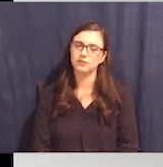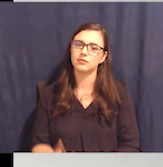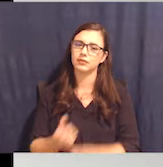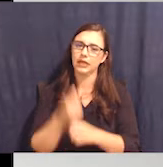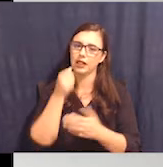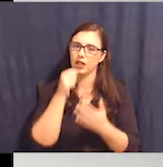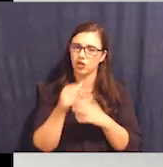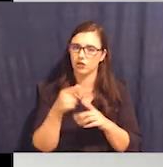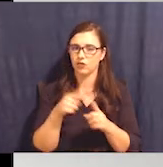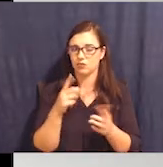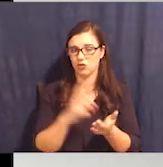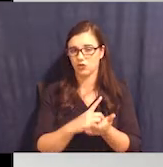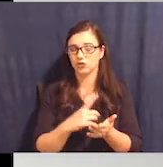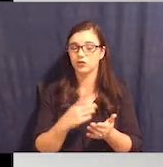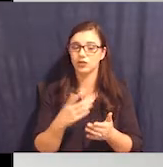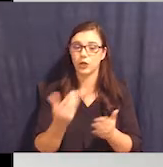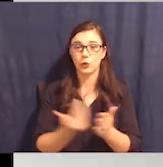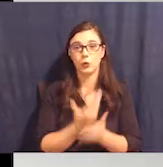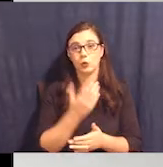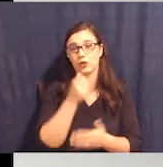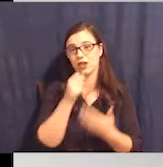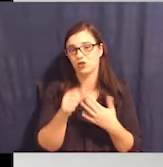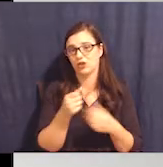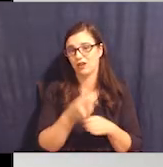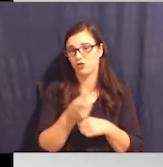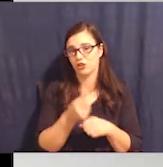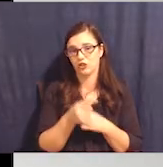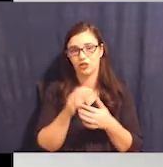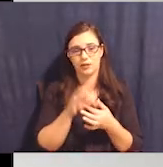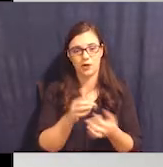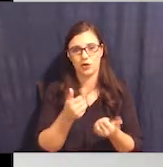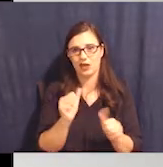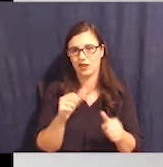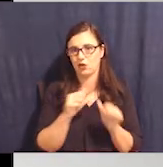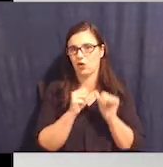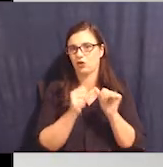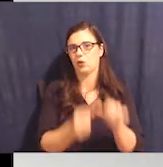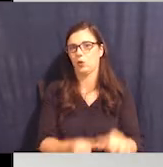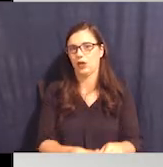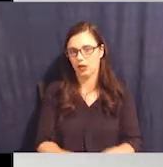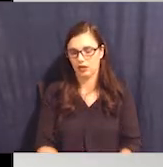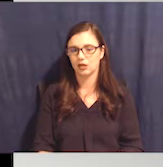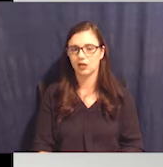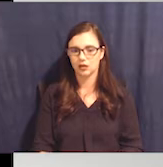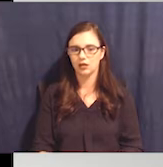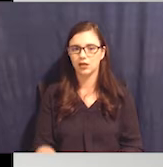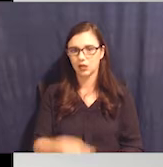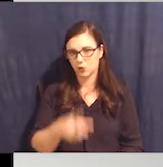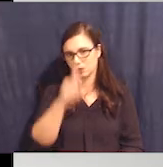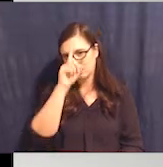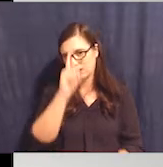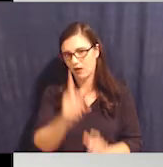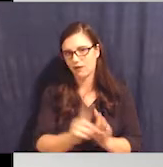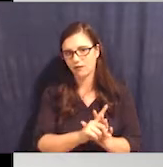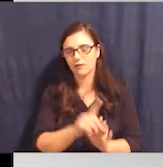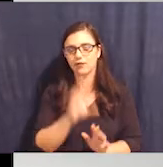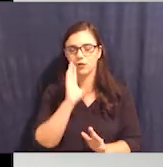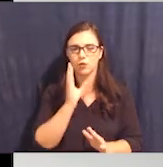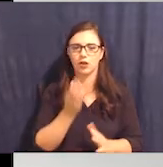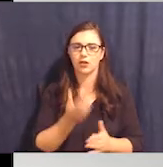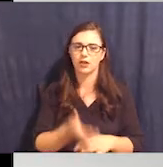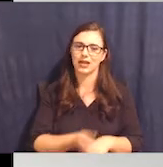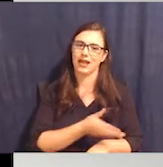get your letters from your doctors, get a fresh letter every year about anything that's ongoing that you think of that